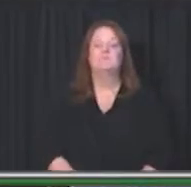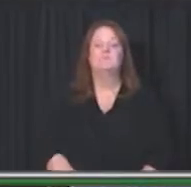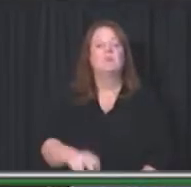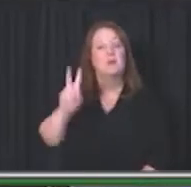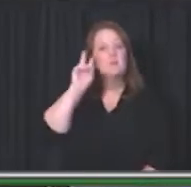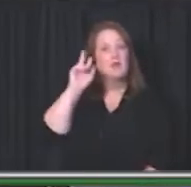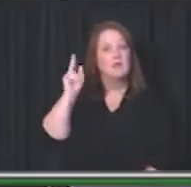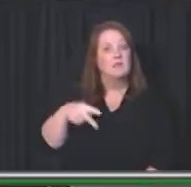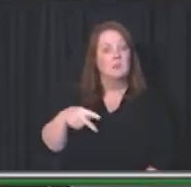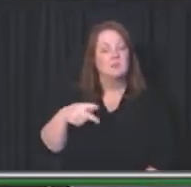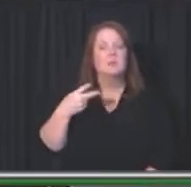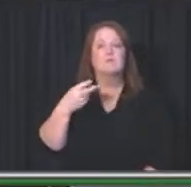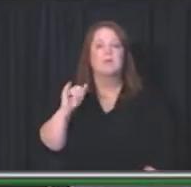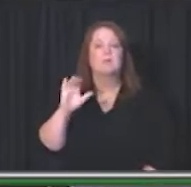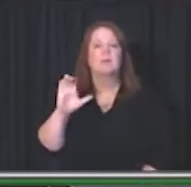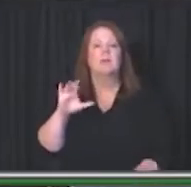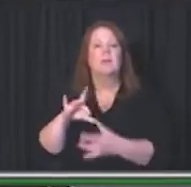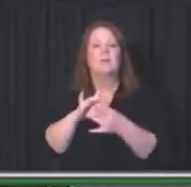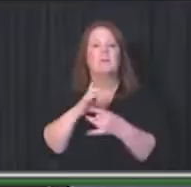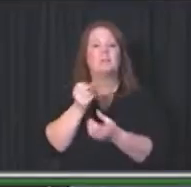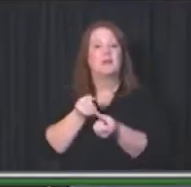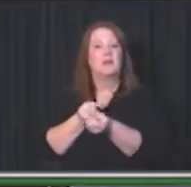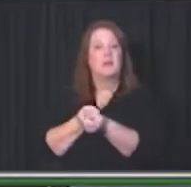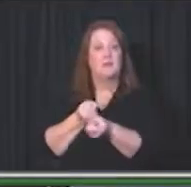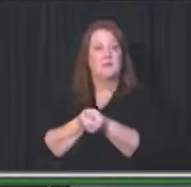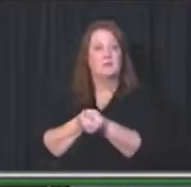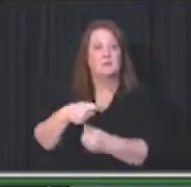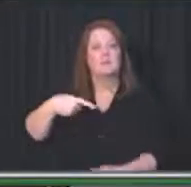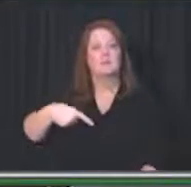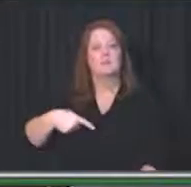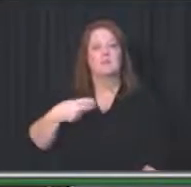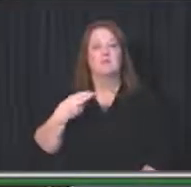Vice President for Public Affairs and Advocacy, Phil Garcia.